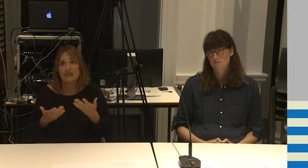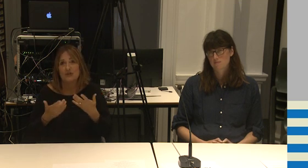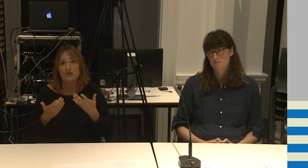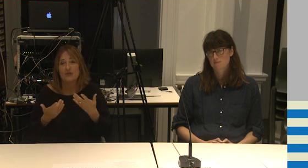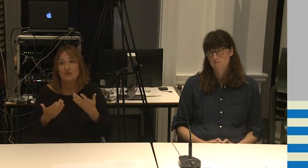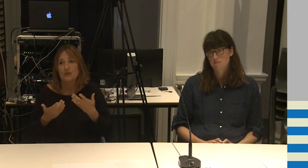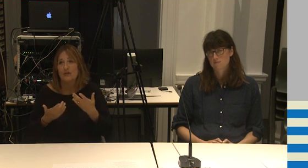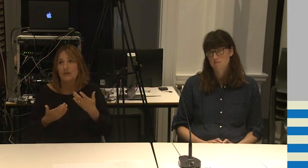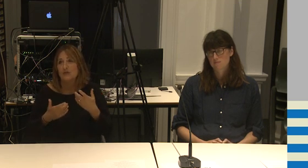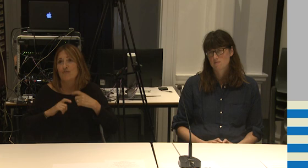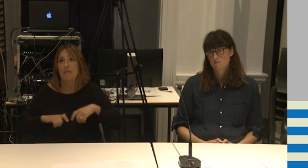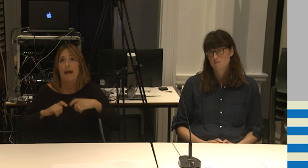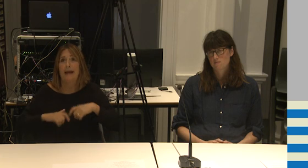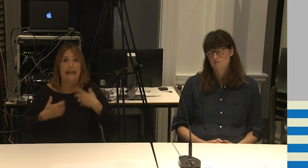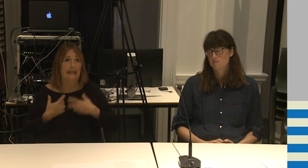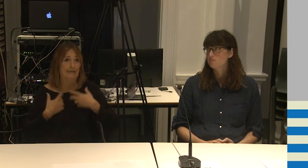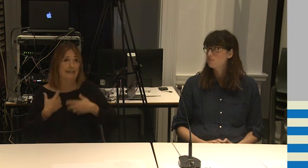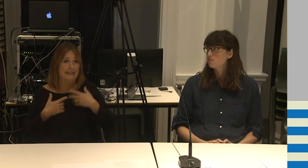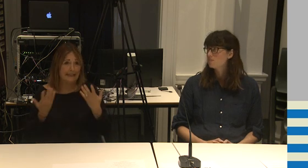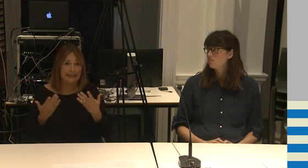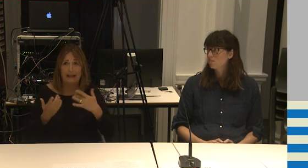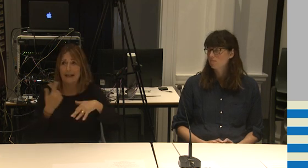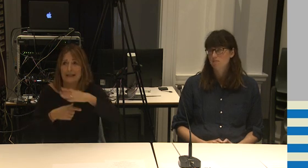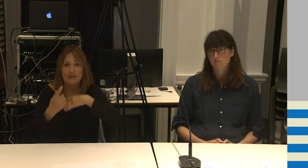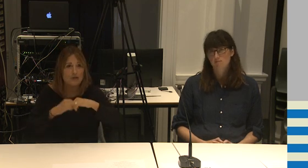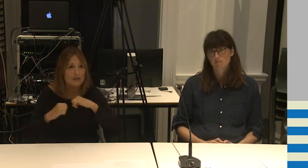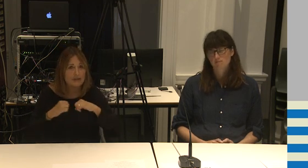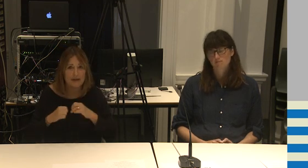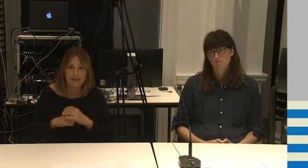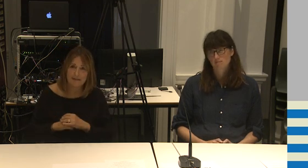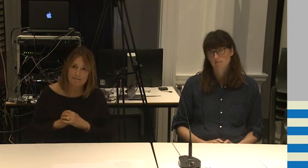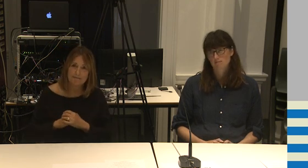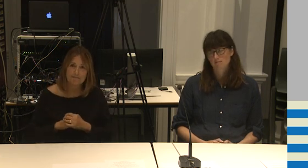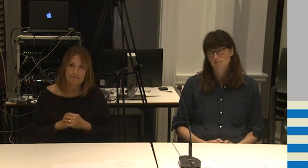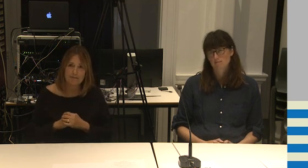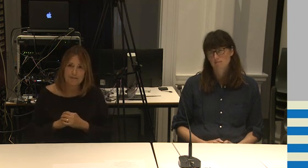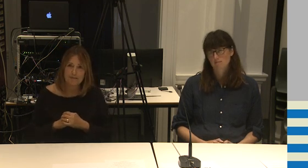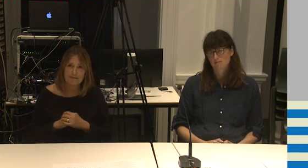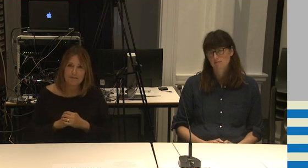remaining interesting in social spaces, I suppose. Yeah, and then,